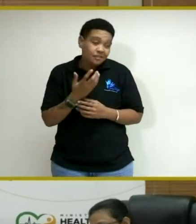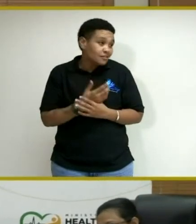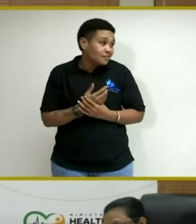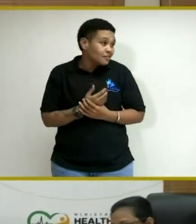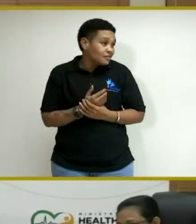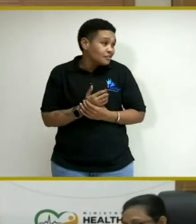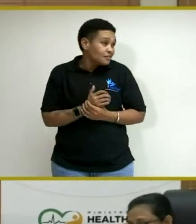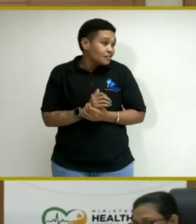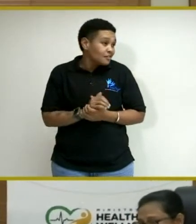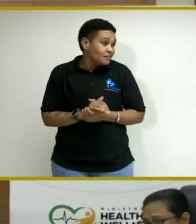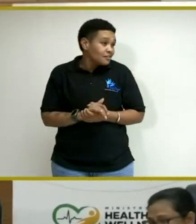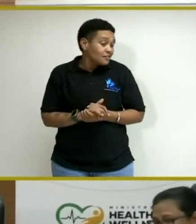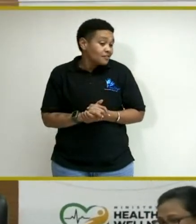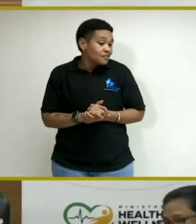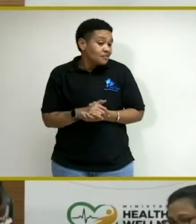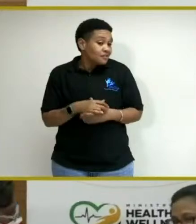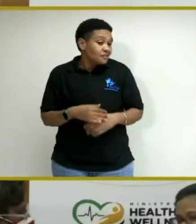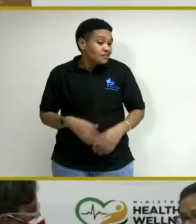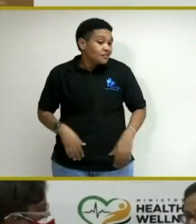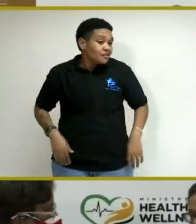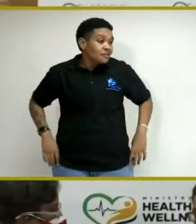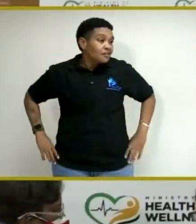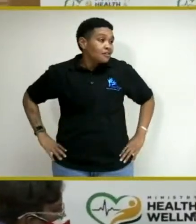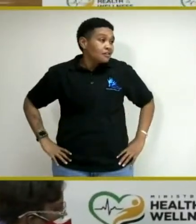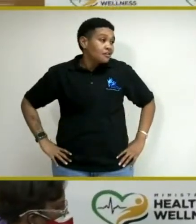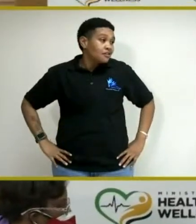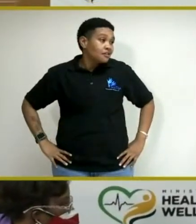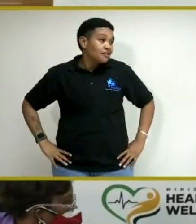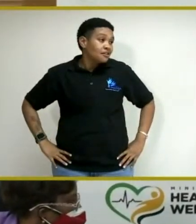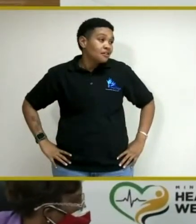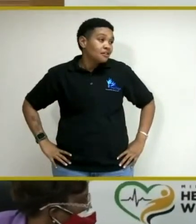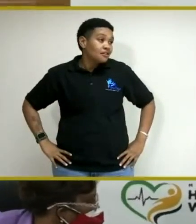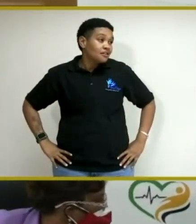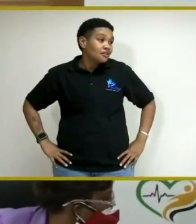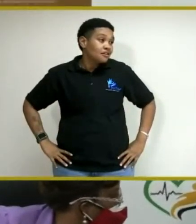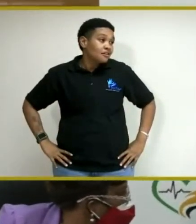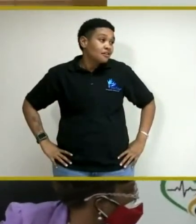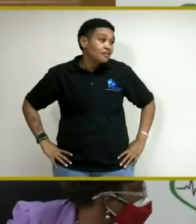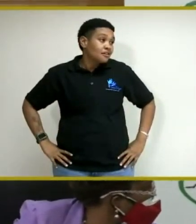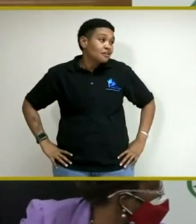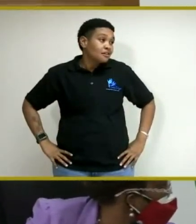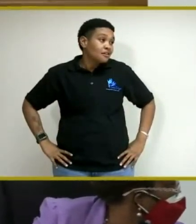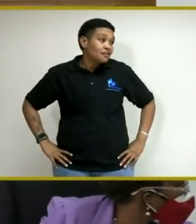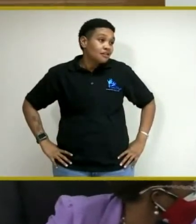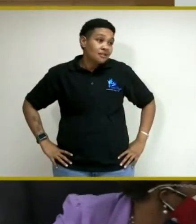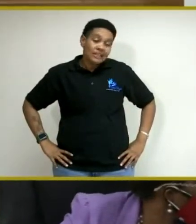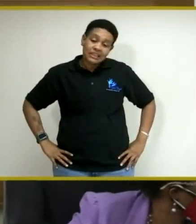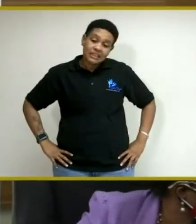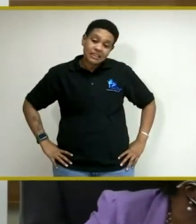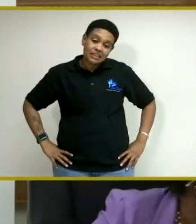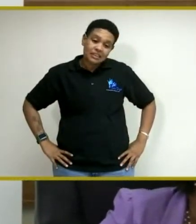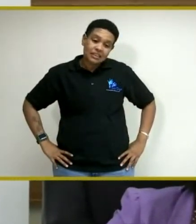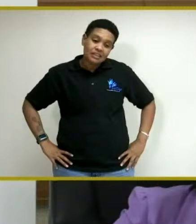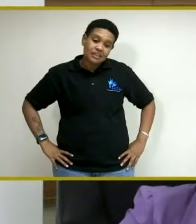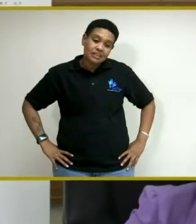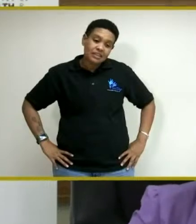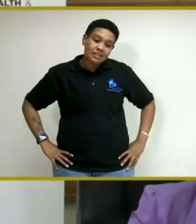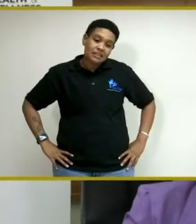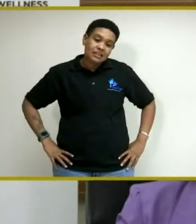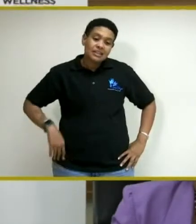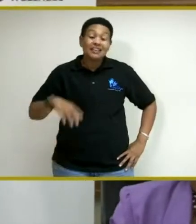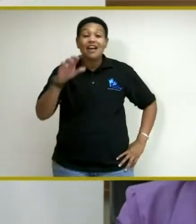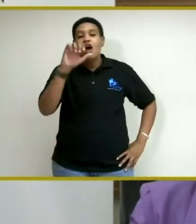I'll allow the clinicians to address the issue of the Delta variant, which is a